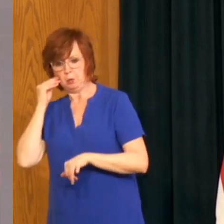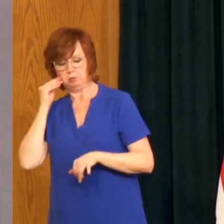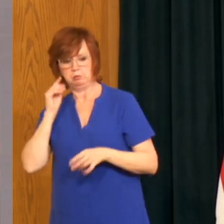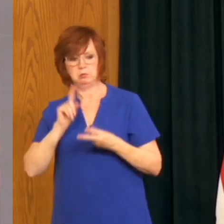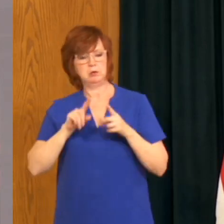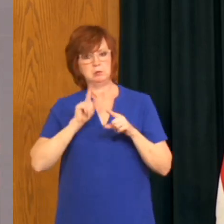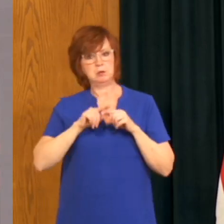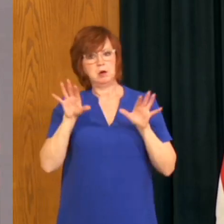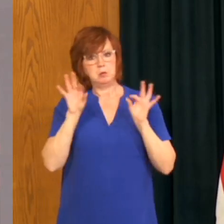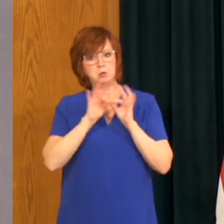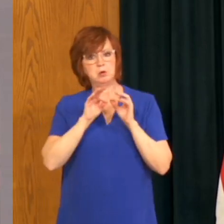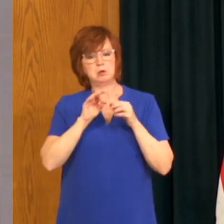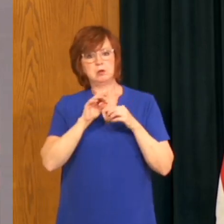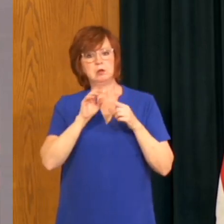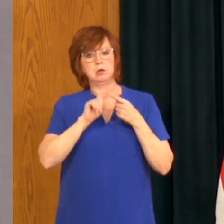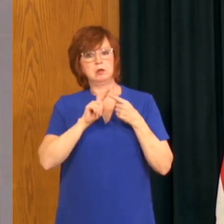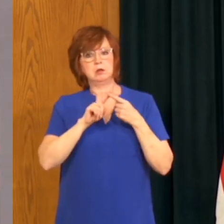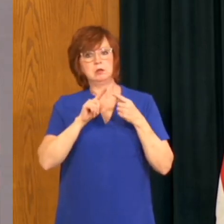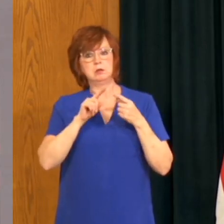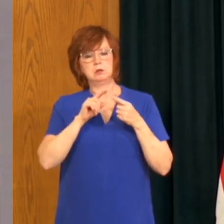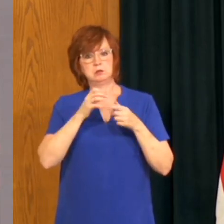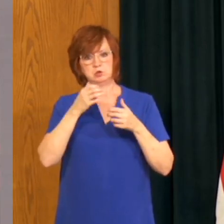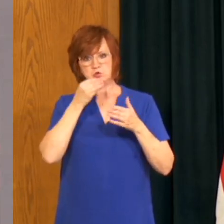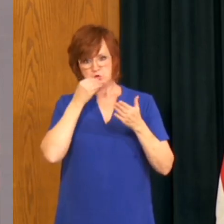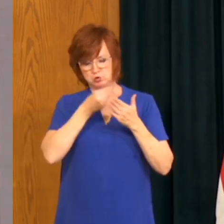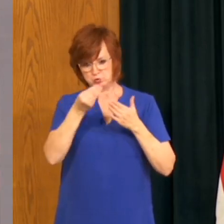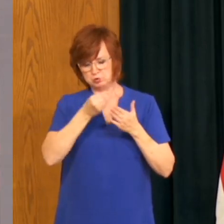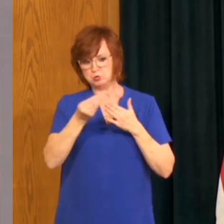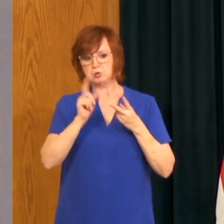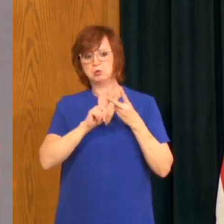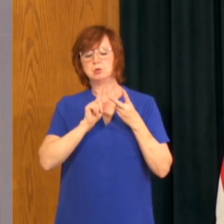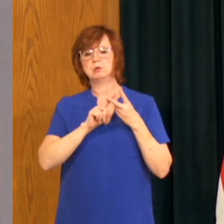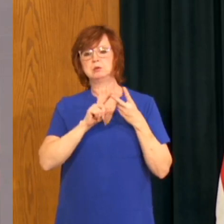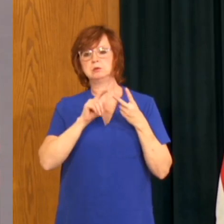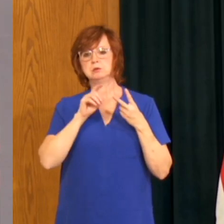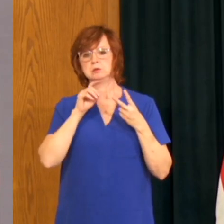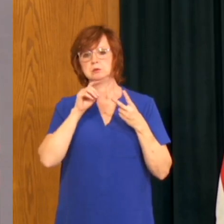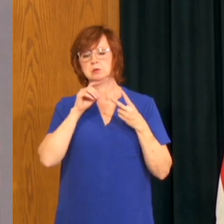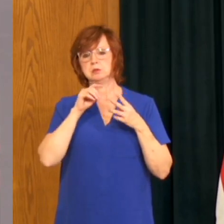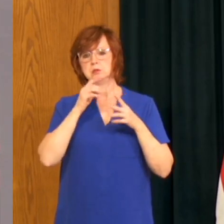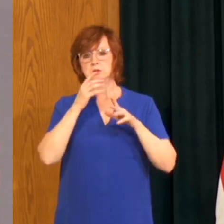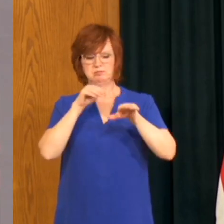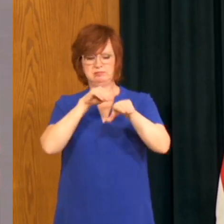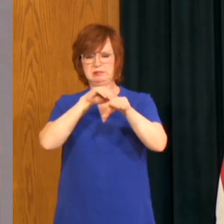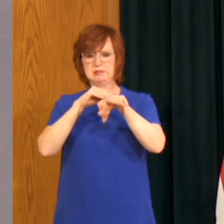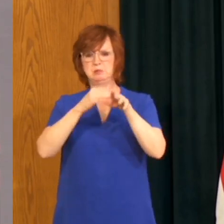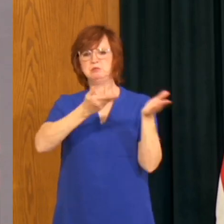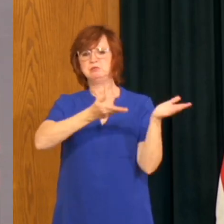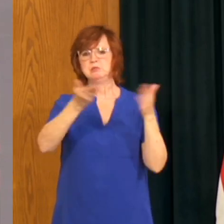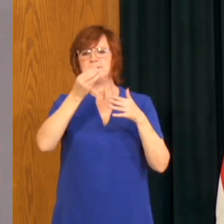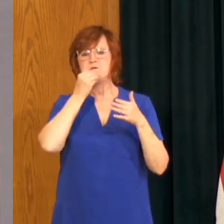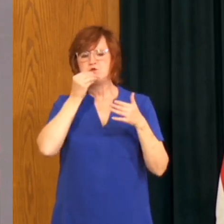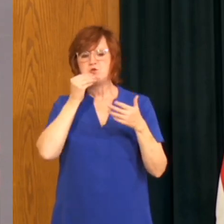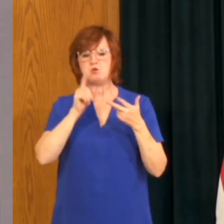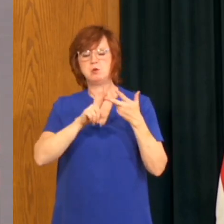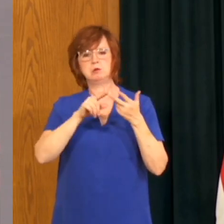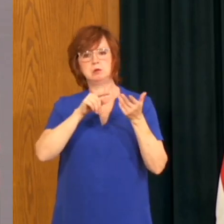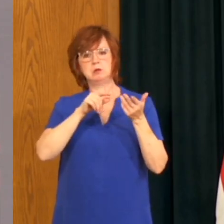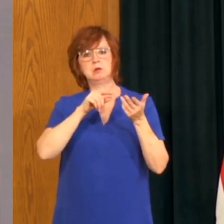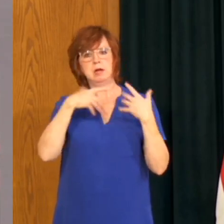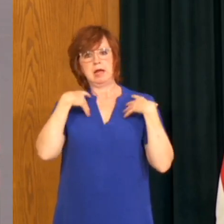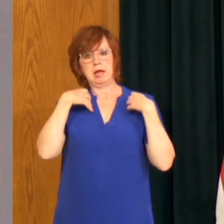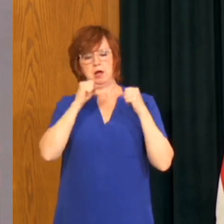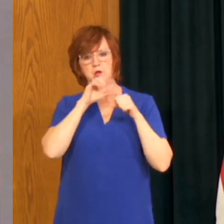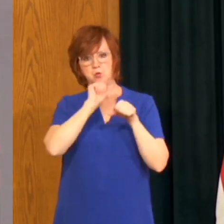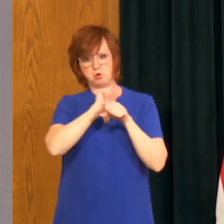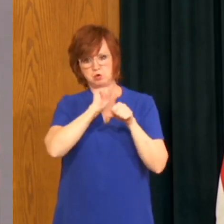grocery stores. We were able to maintain about 40 to 50% social mixing, others staying at home, working from home, otherwise staying